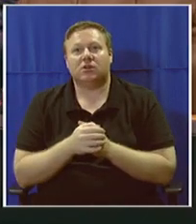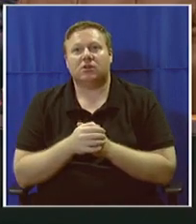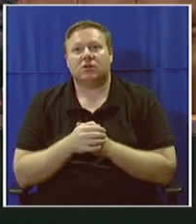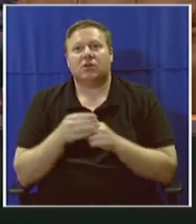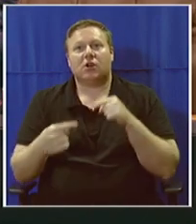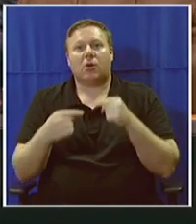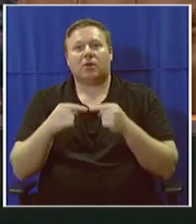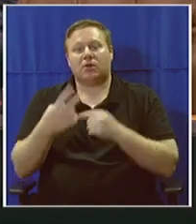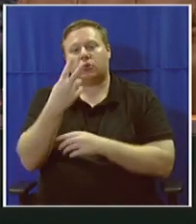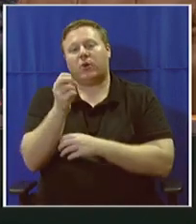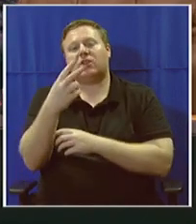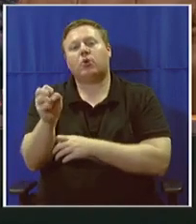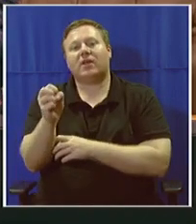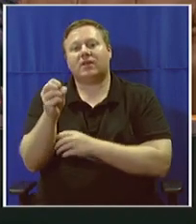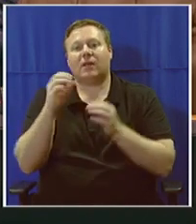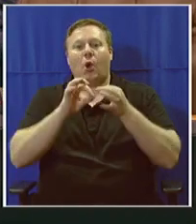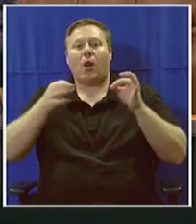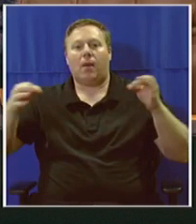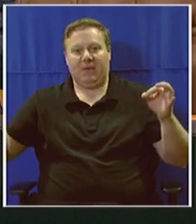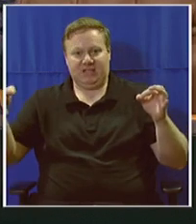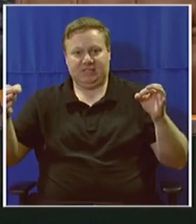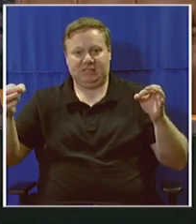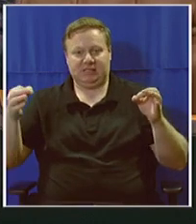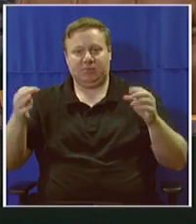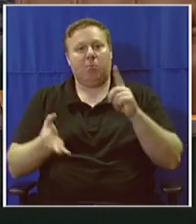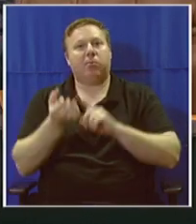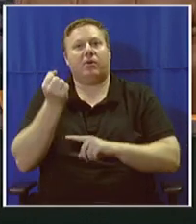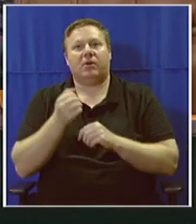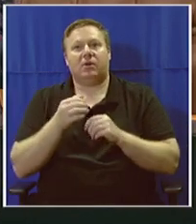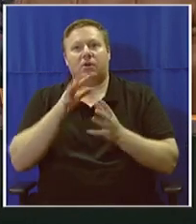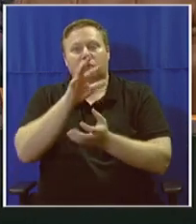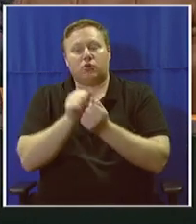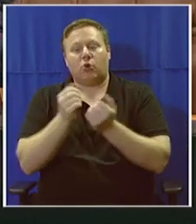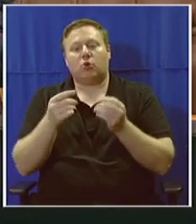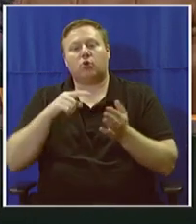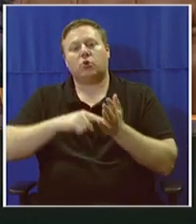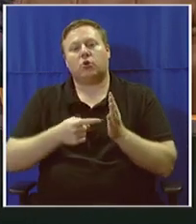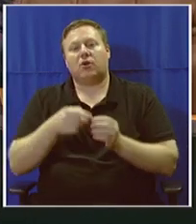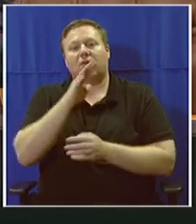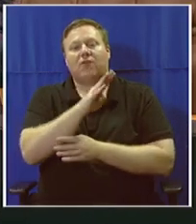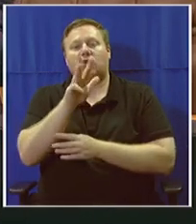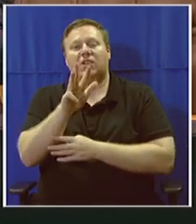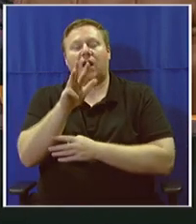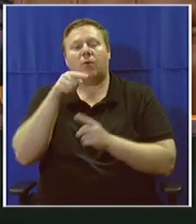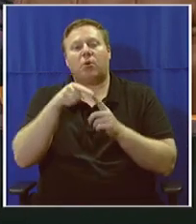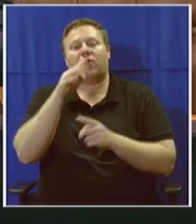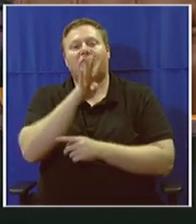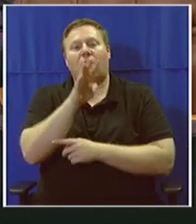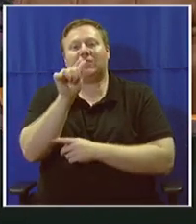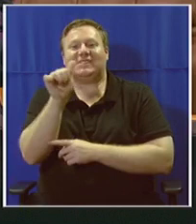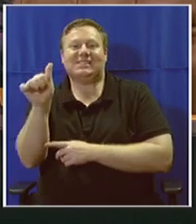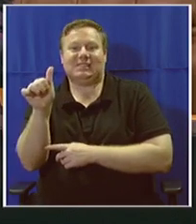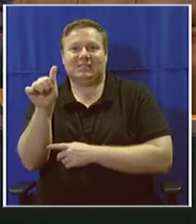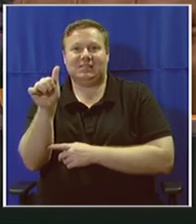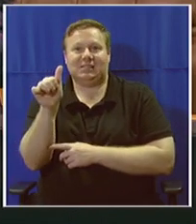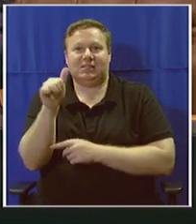compete at the 2020 Olympic Games after achieving a total score of 49.466 while competing